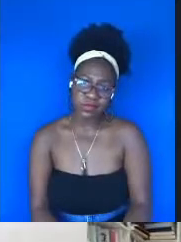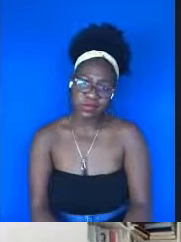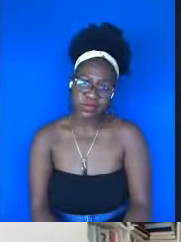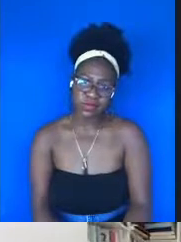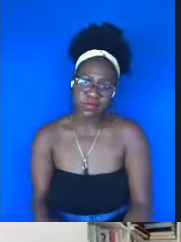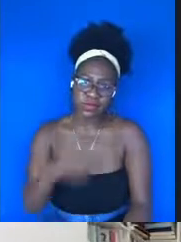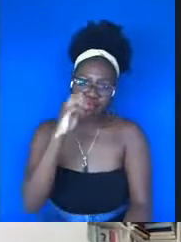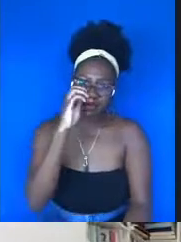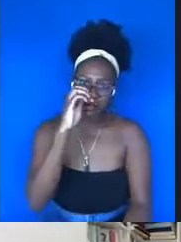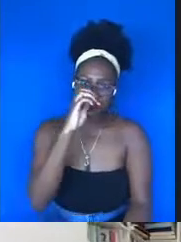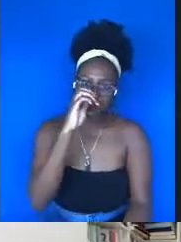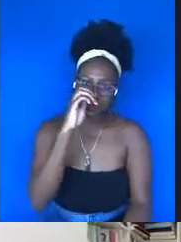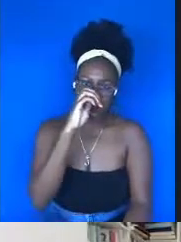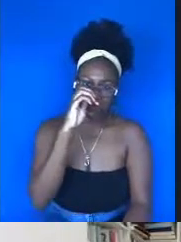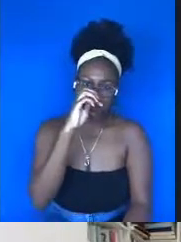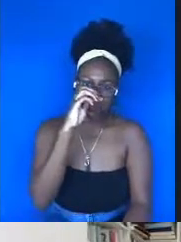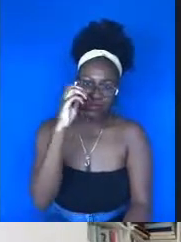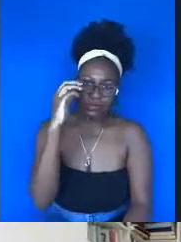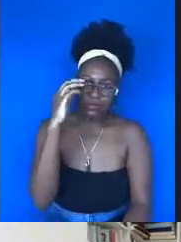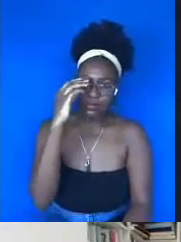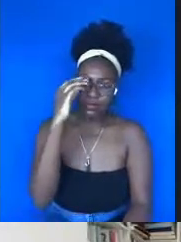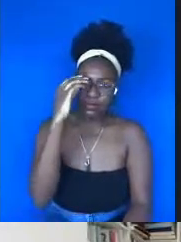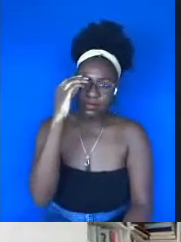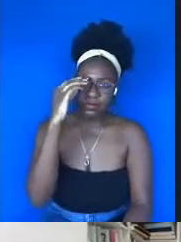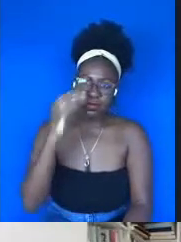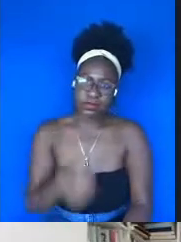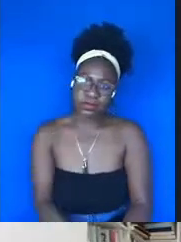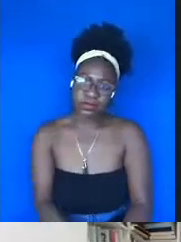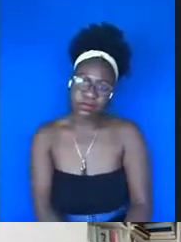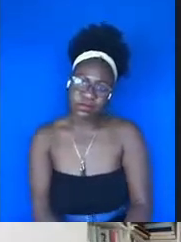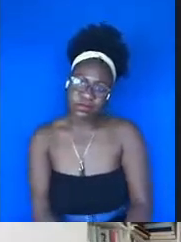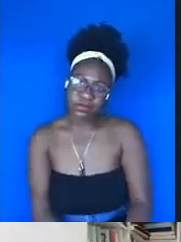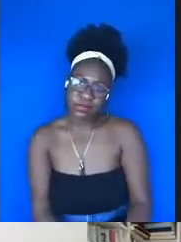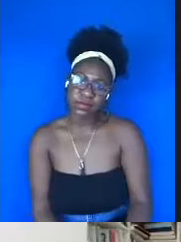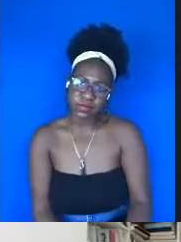poetry because we haven't had our voices heard in so long.